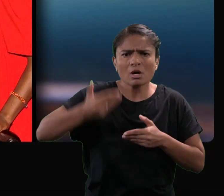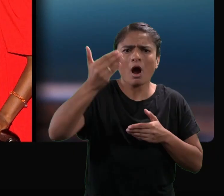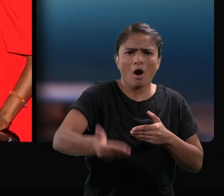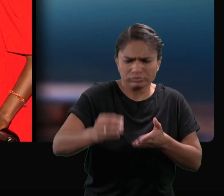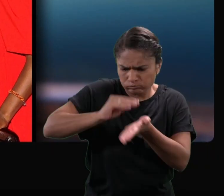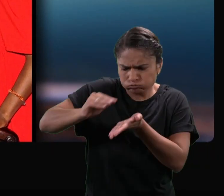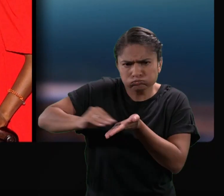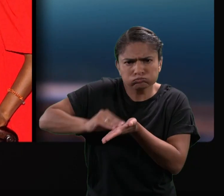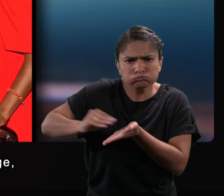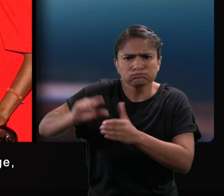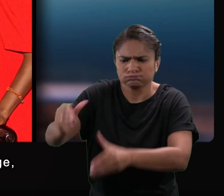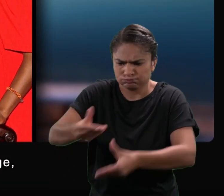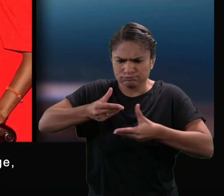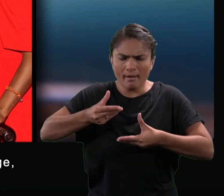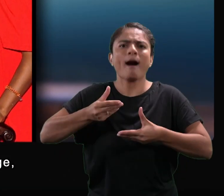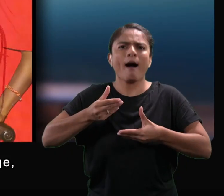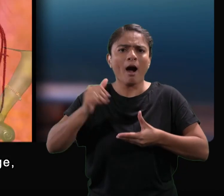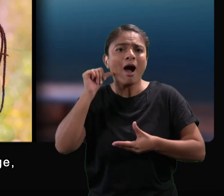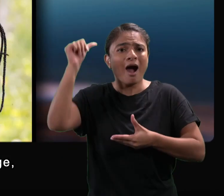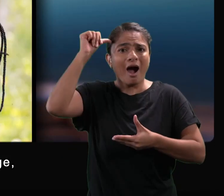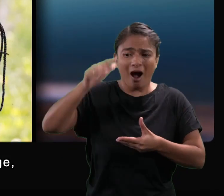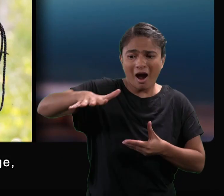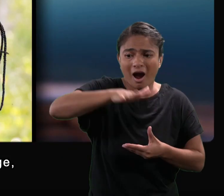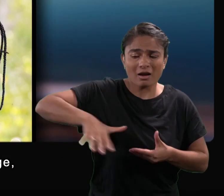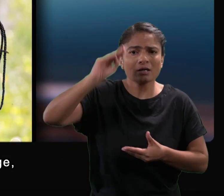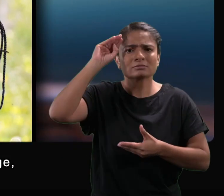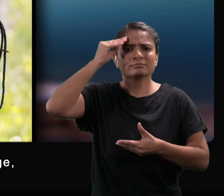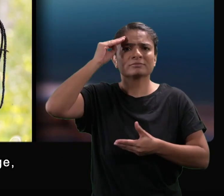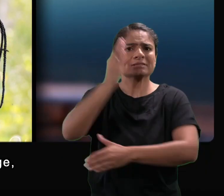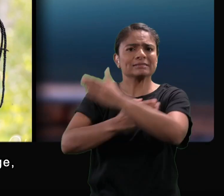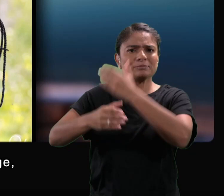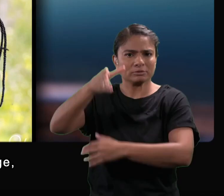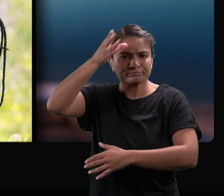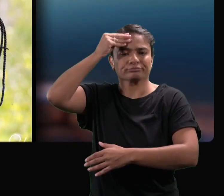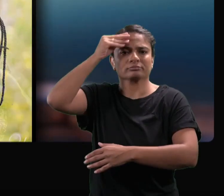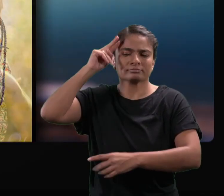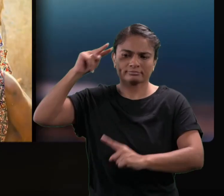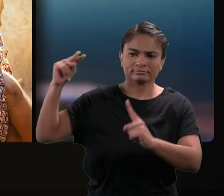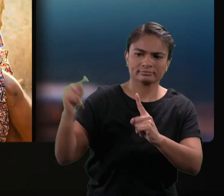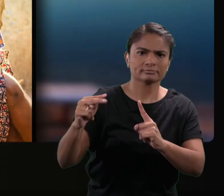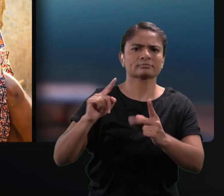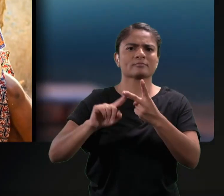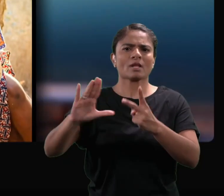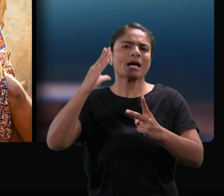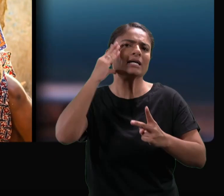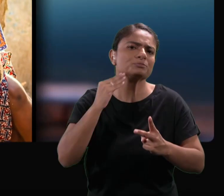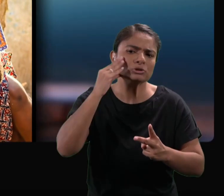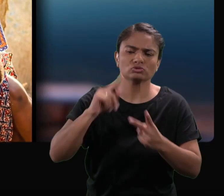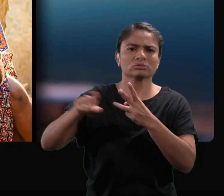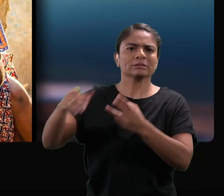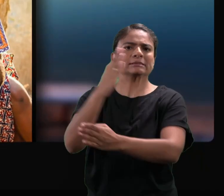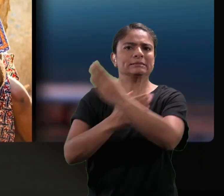by postdoctoral research that explored adults with intellectual disabilities knowledge, perceptions, and experiences